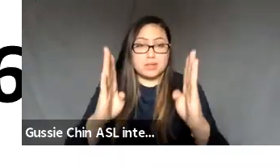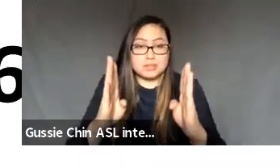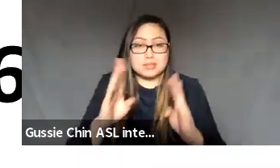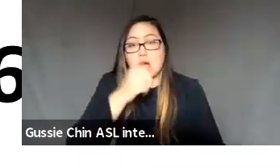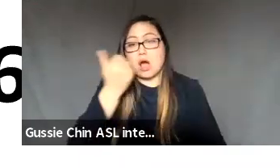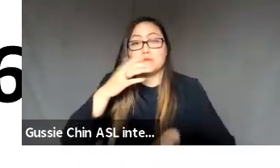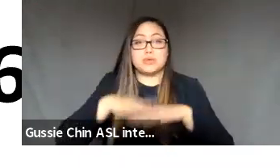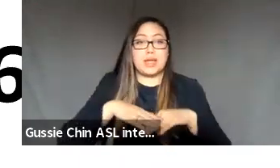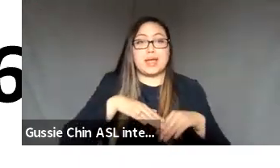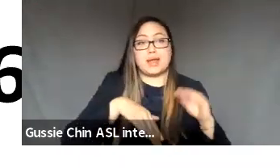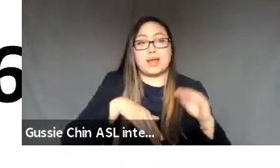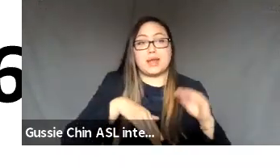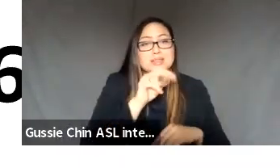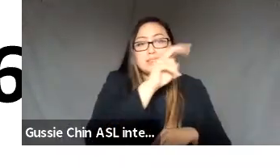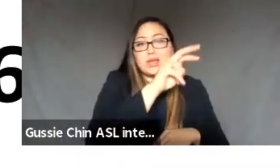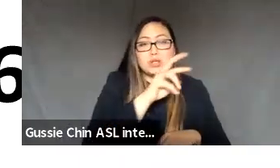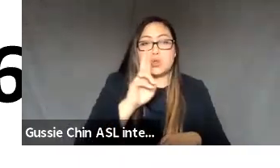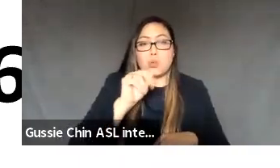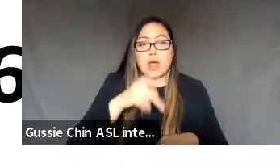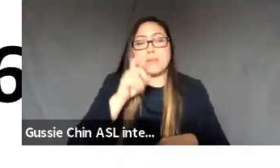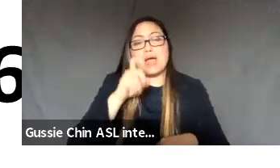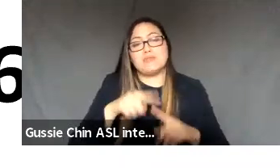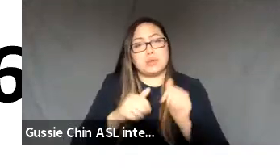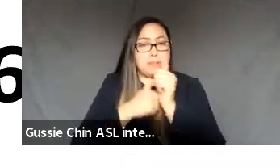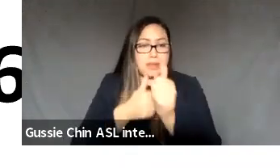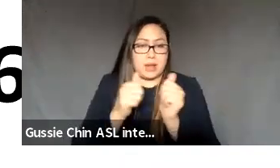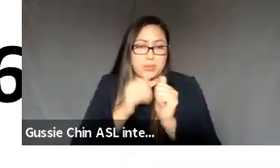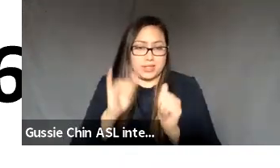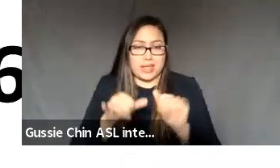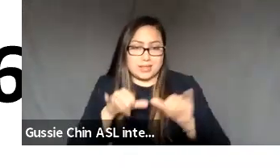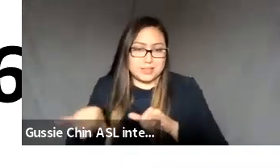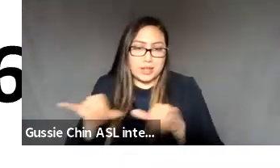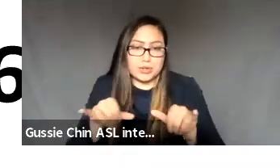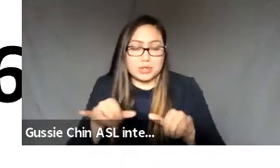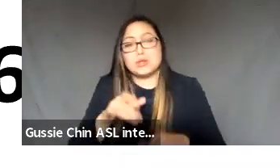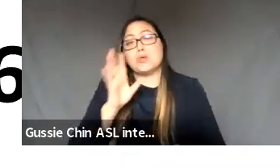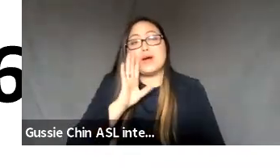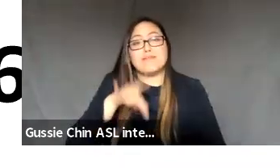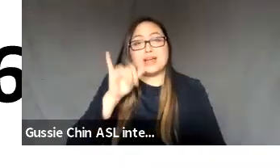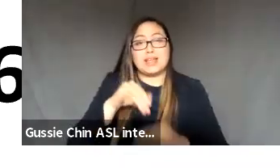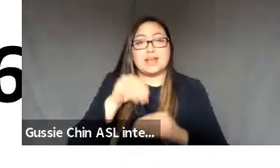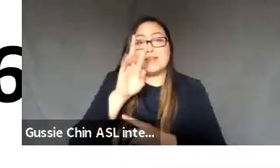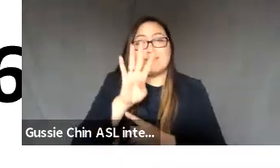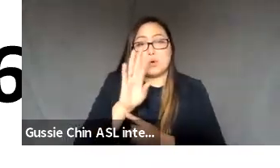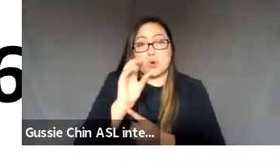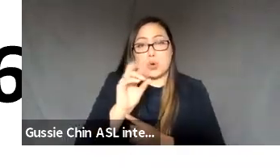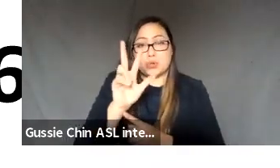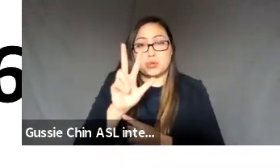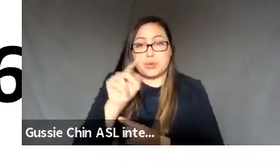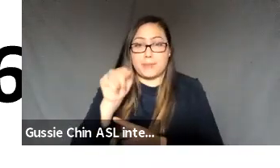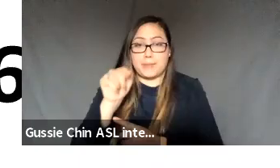stairs, they must comply with the standards. And you'll find that in section 403.6, the technical standards.